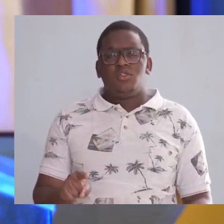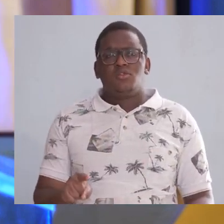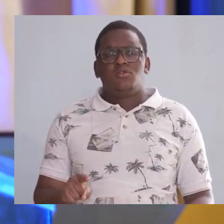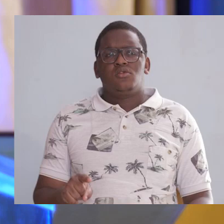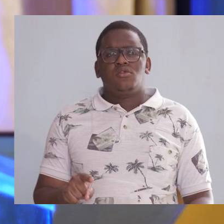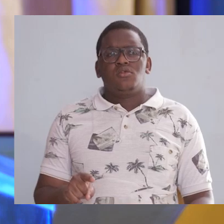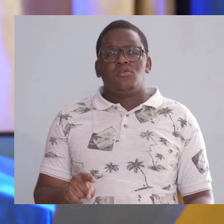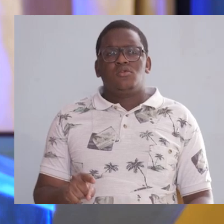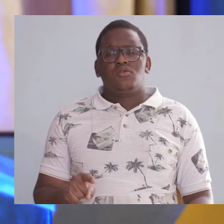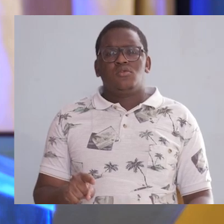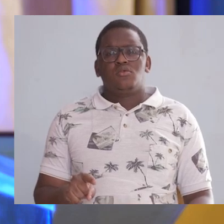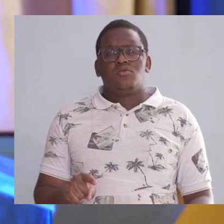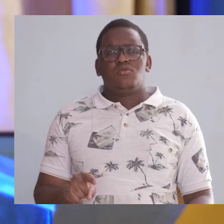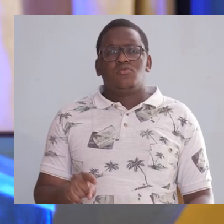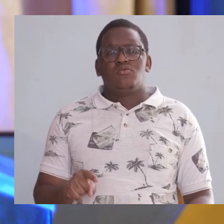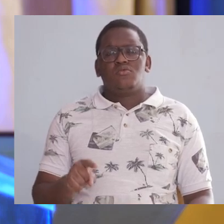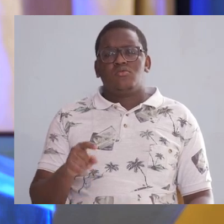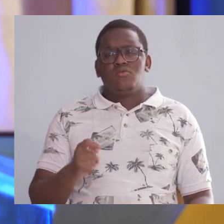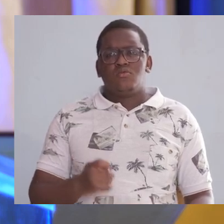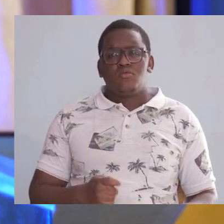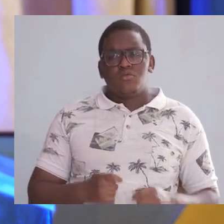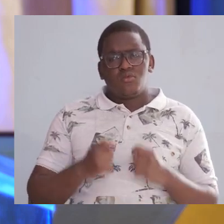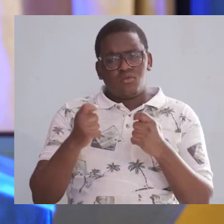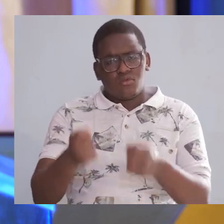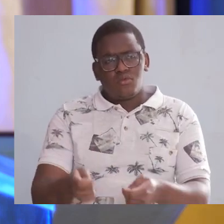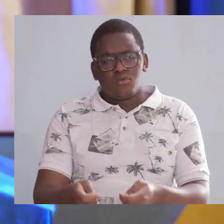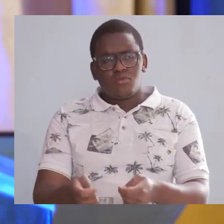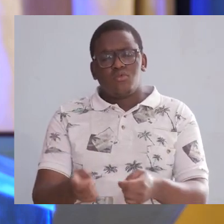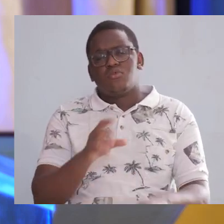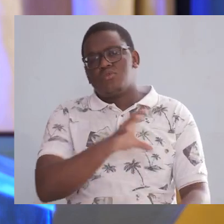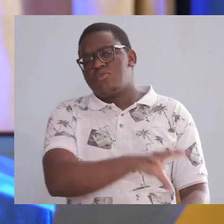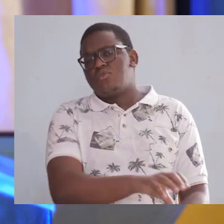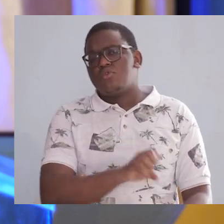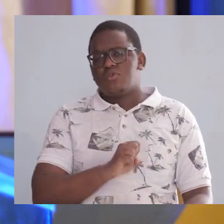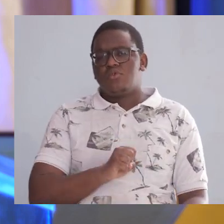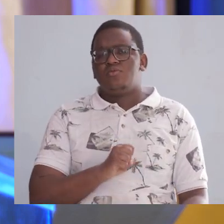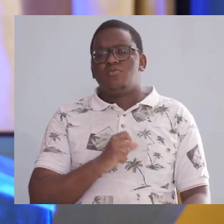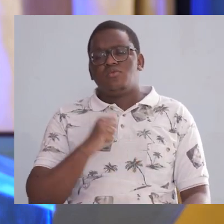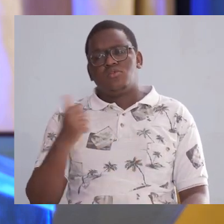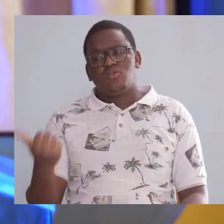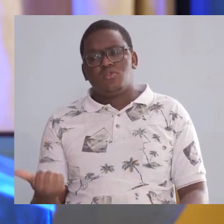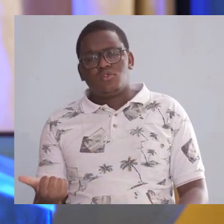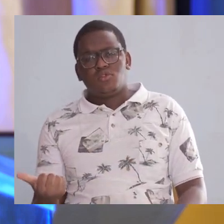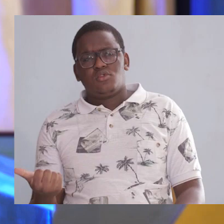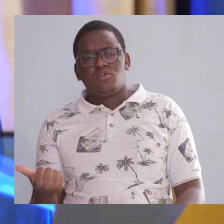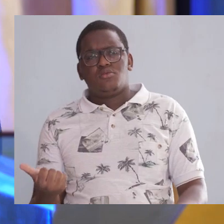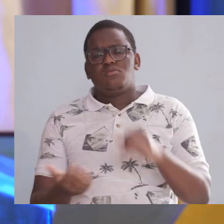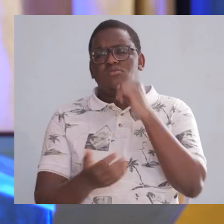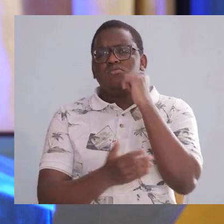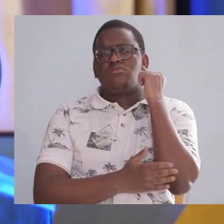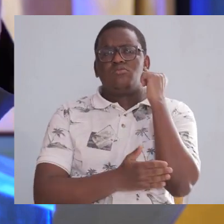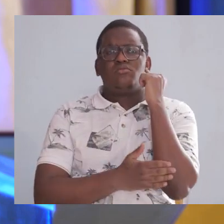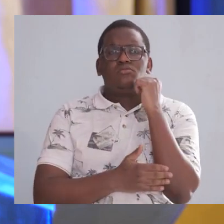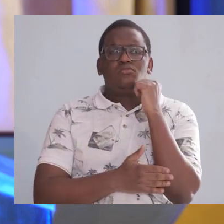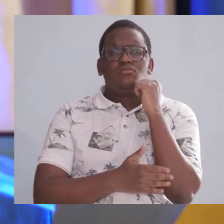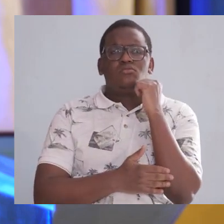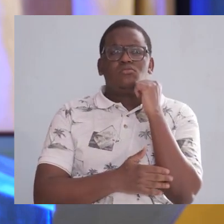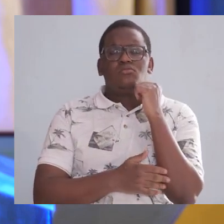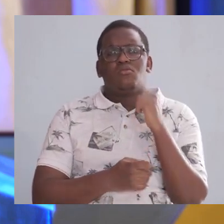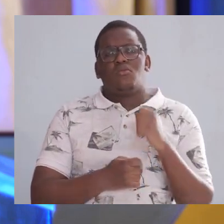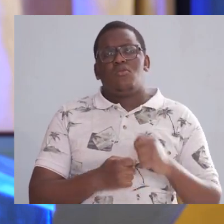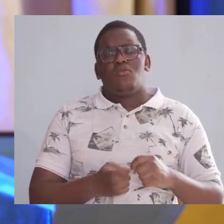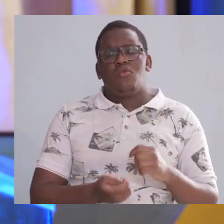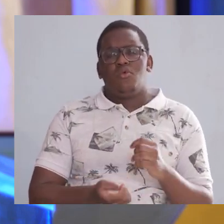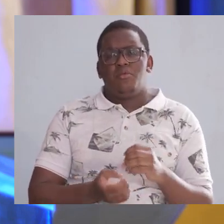evidence of restoring what he had stolen from others via false pretenses. Probably he had inflated their tax